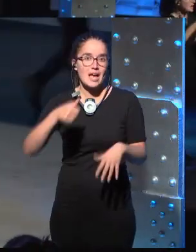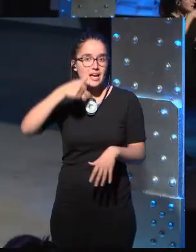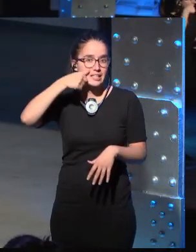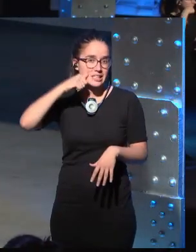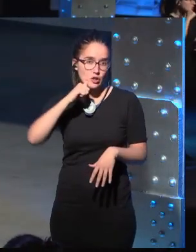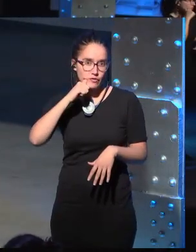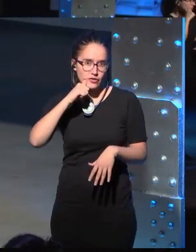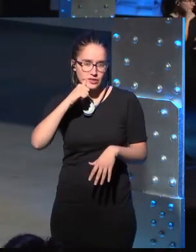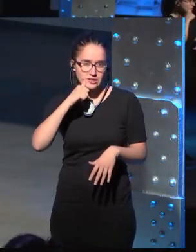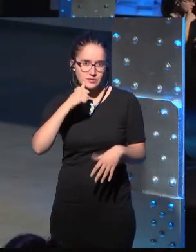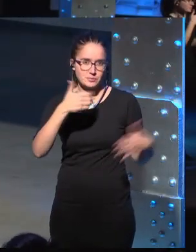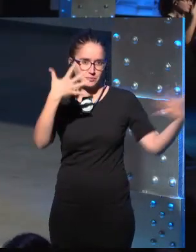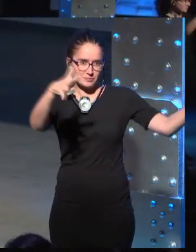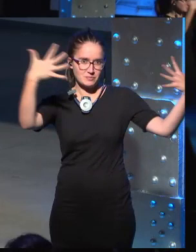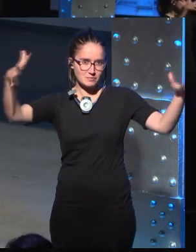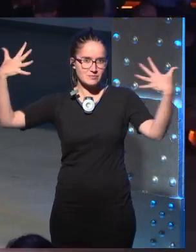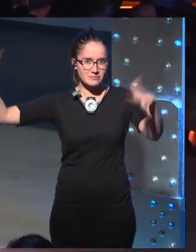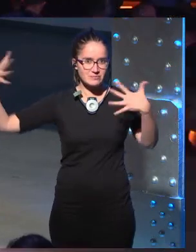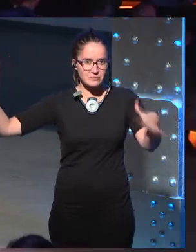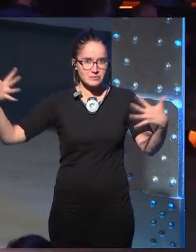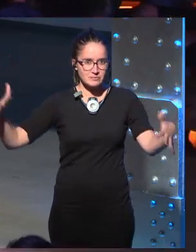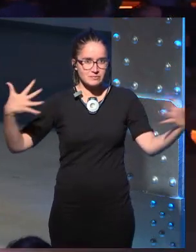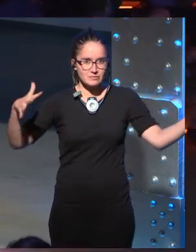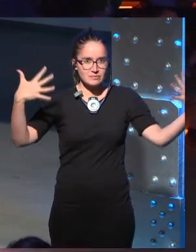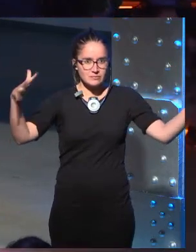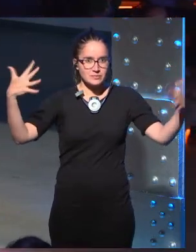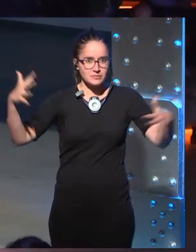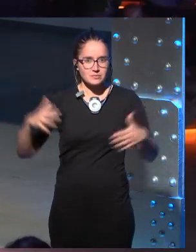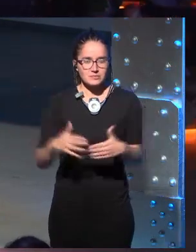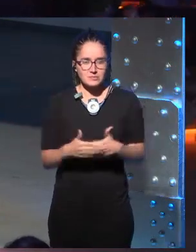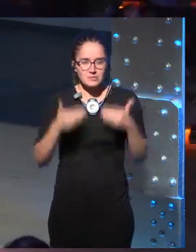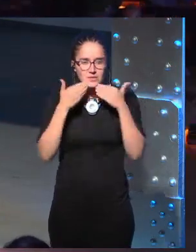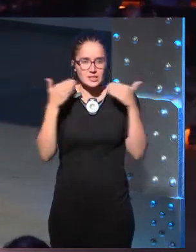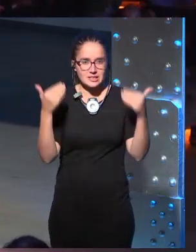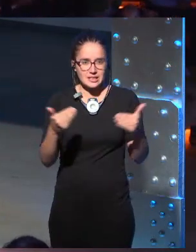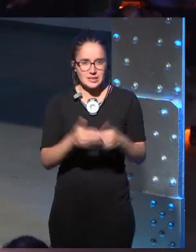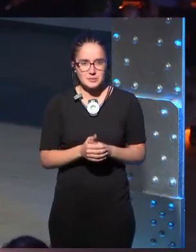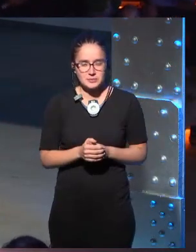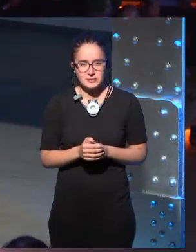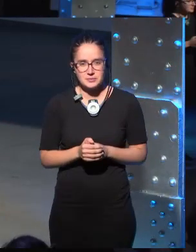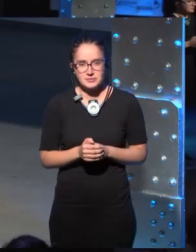in body too. So a big round of applause for Christophe Galfard. Thank you very much.